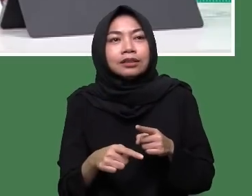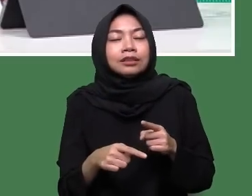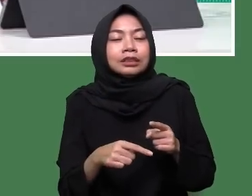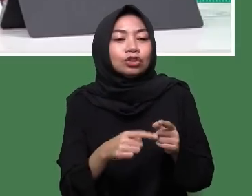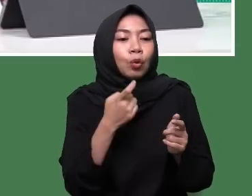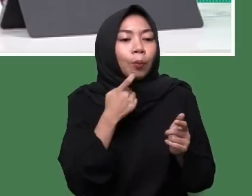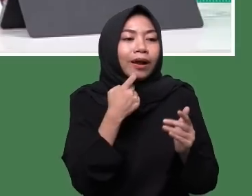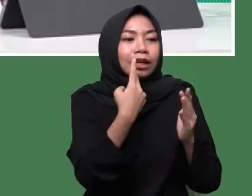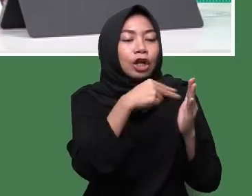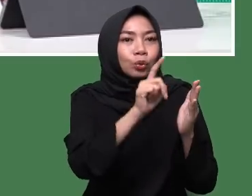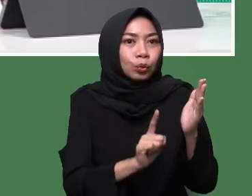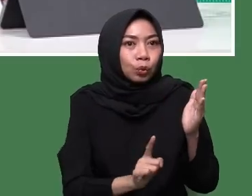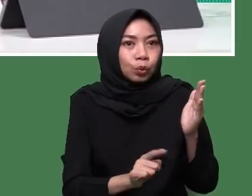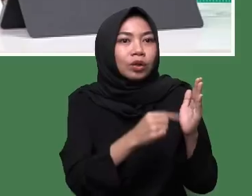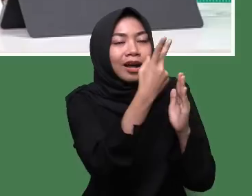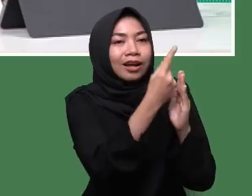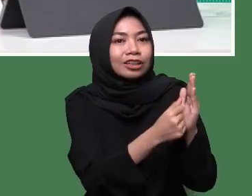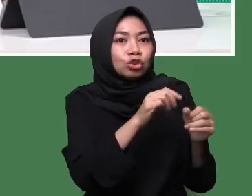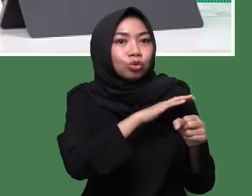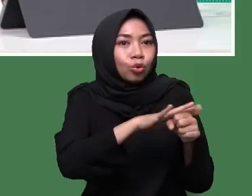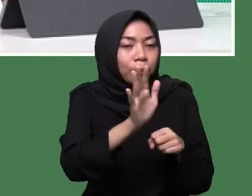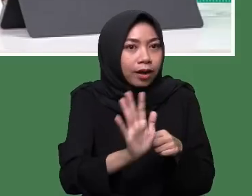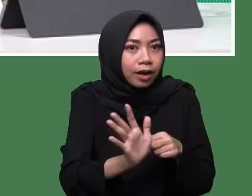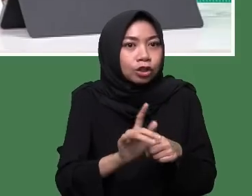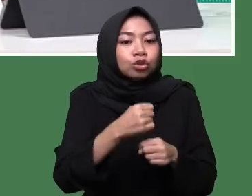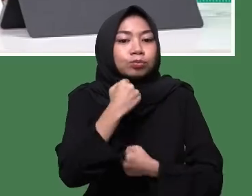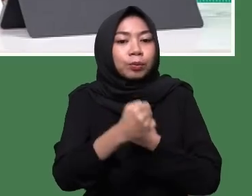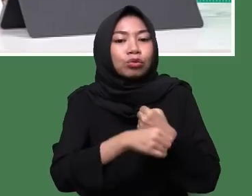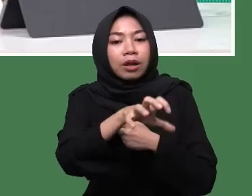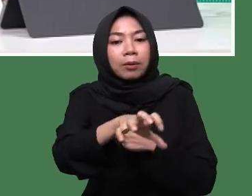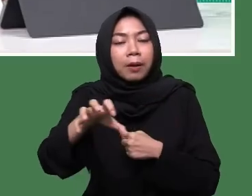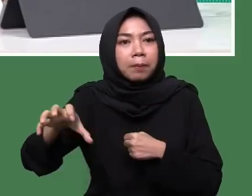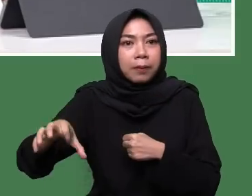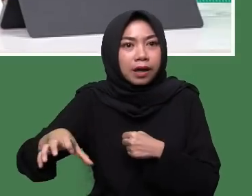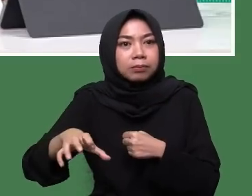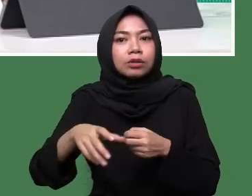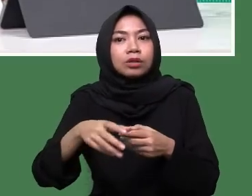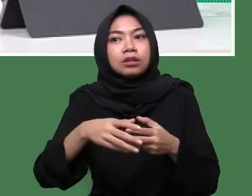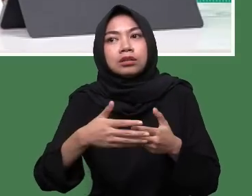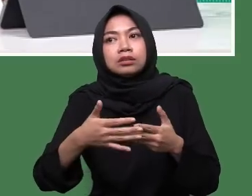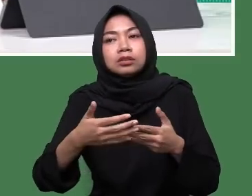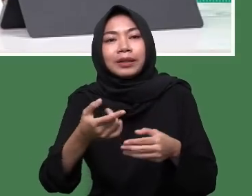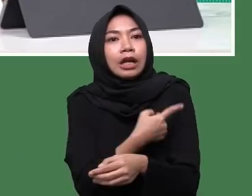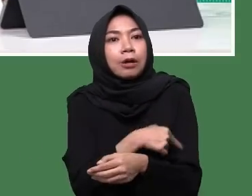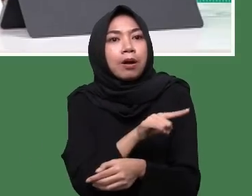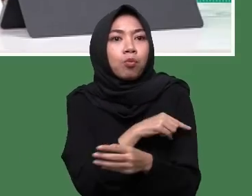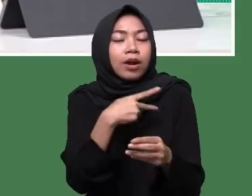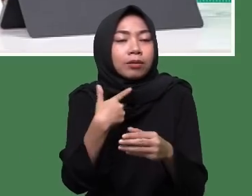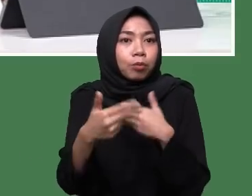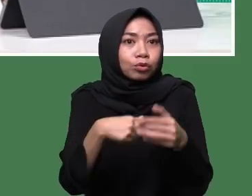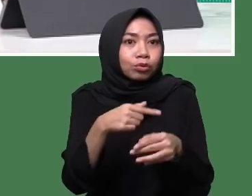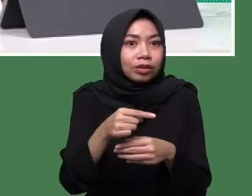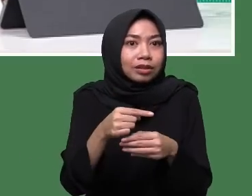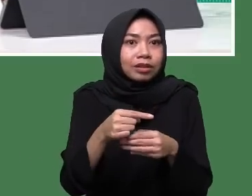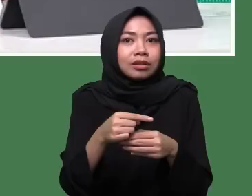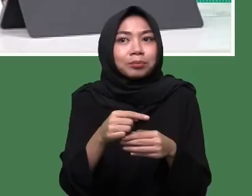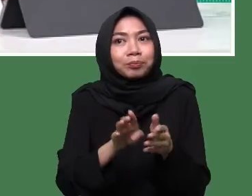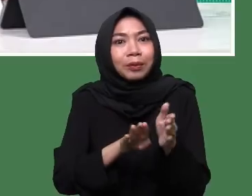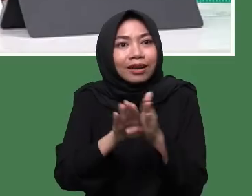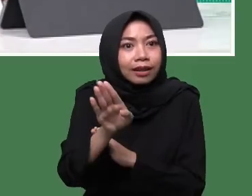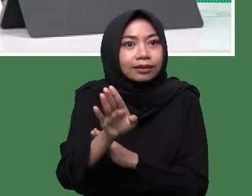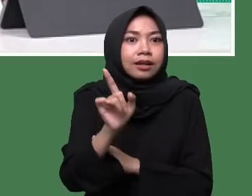available, the capacity of the local companies, producers, pharmas also increase. And